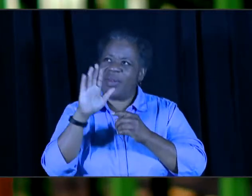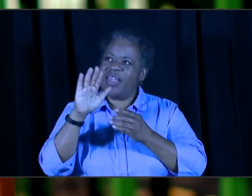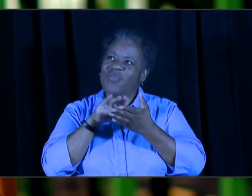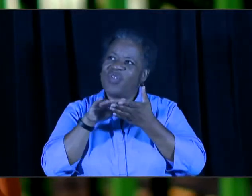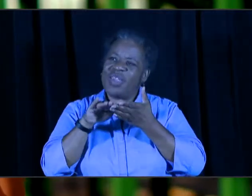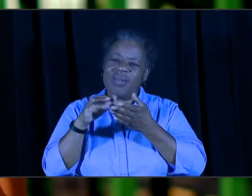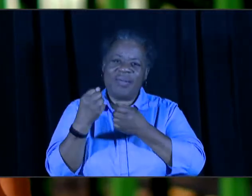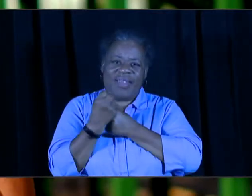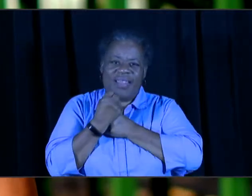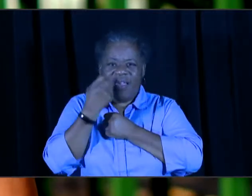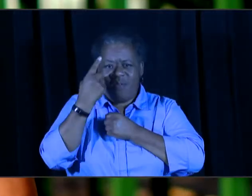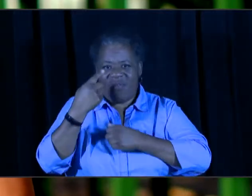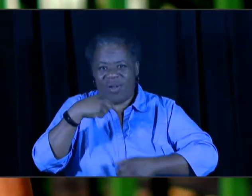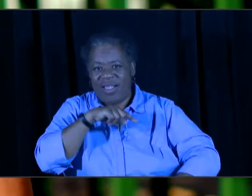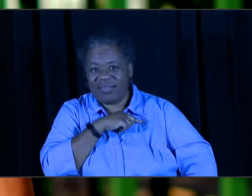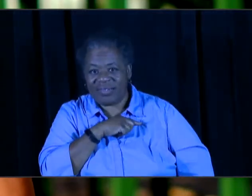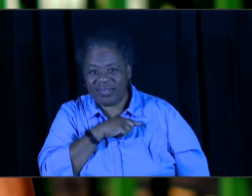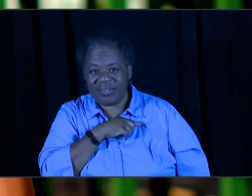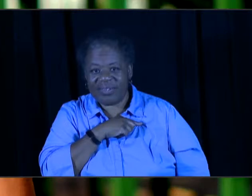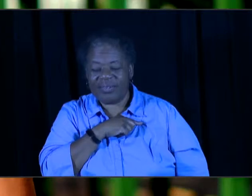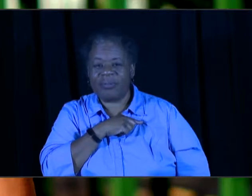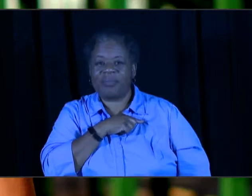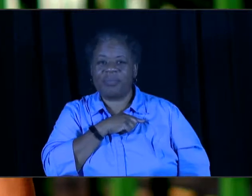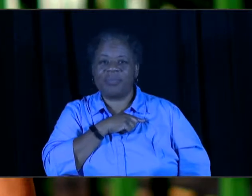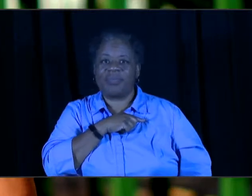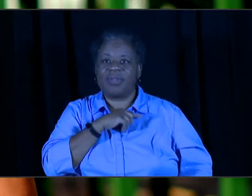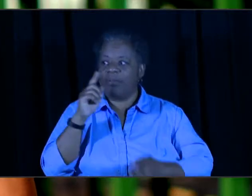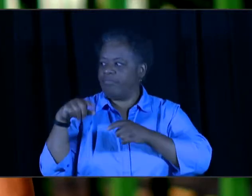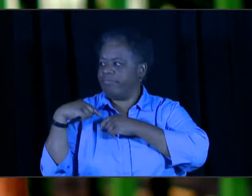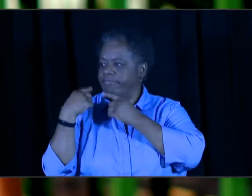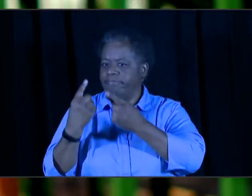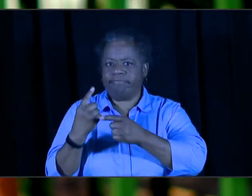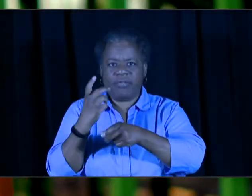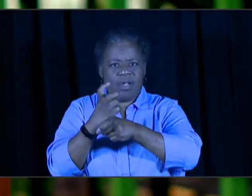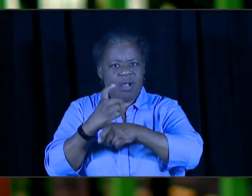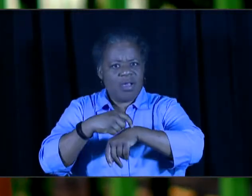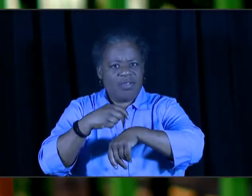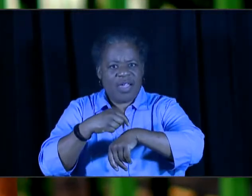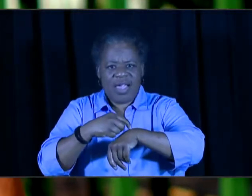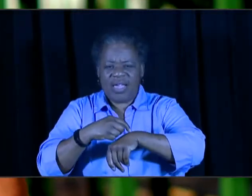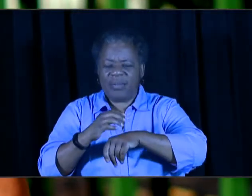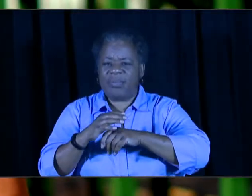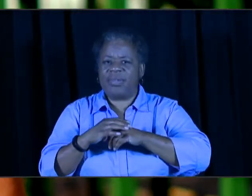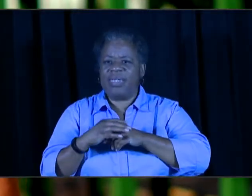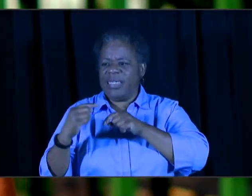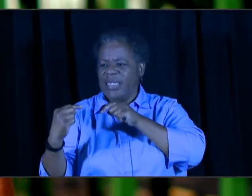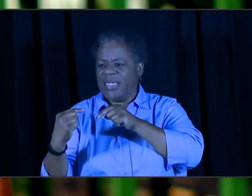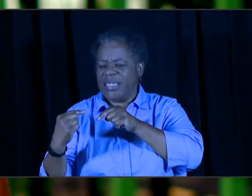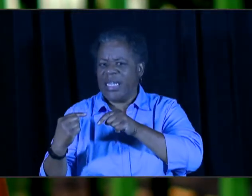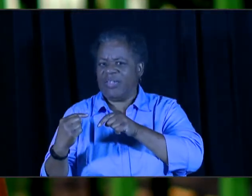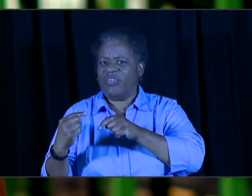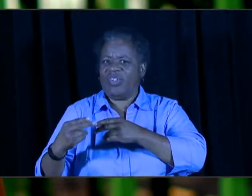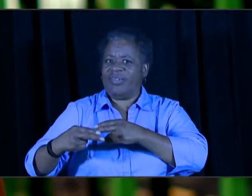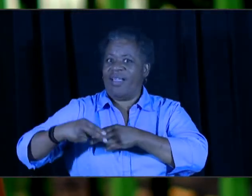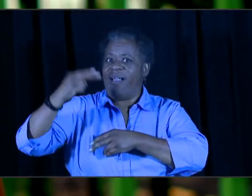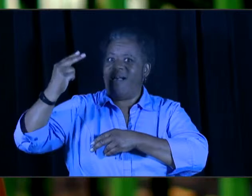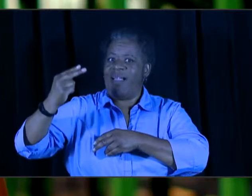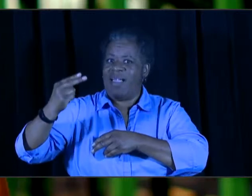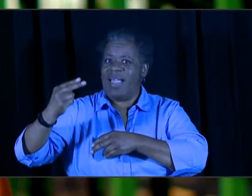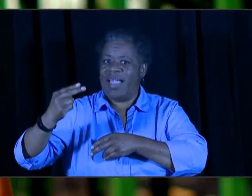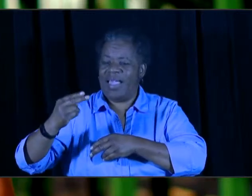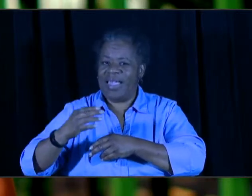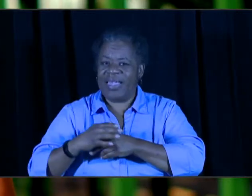Well, undeniably, it has been a season of hardship. And while tensions are high, it's easy to find ourselves at odds